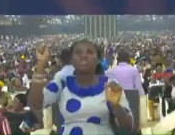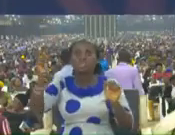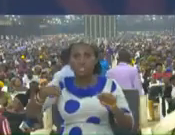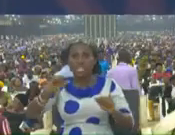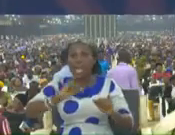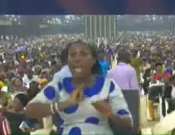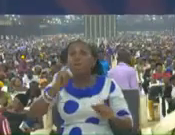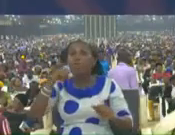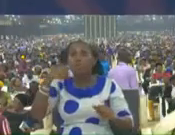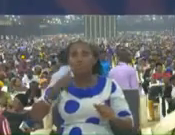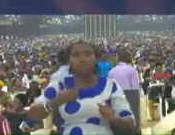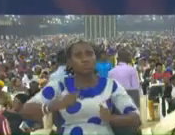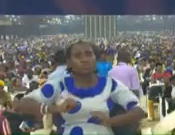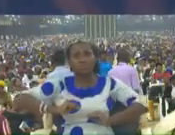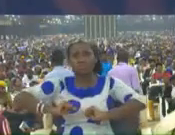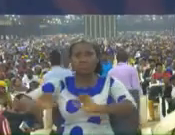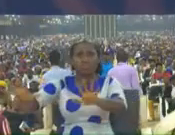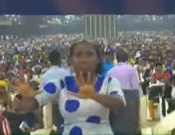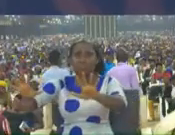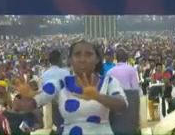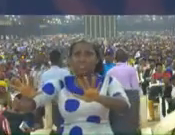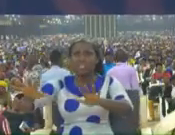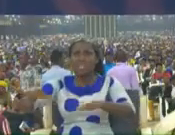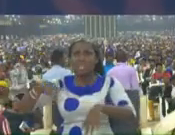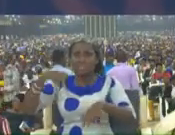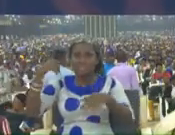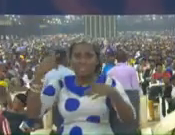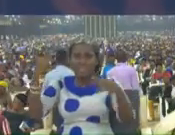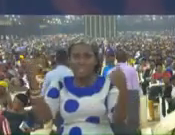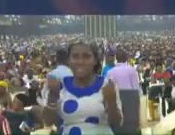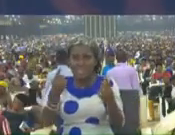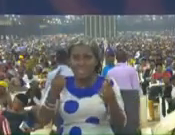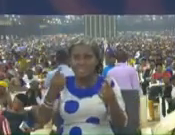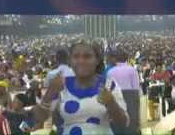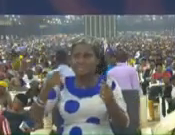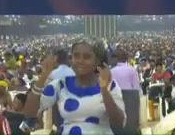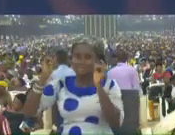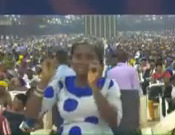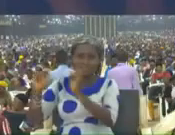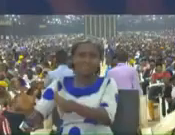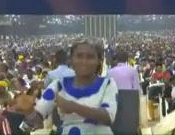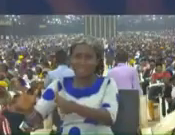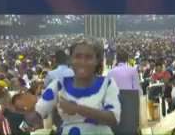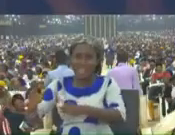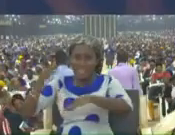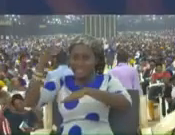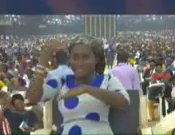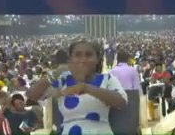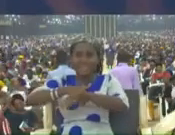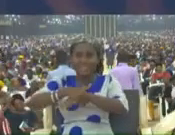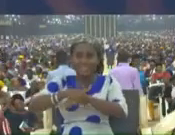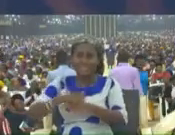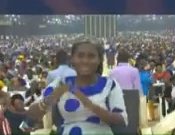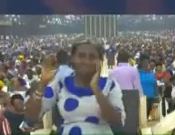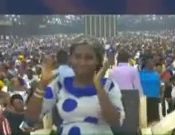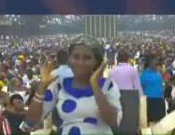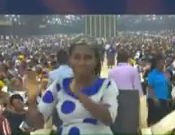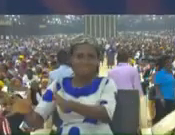a life of sin. I want to say bye-bye to forces of darkness. I want to say bye-bye